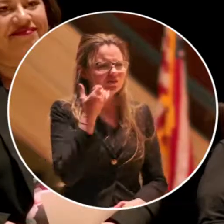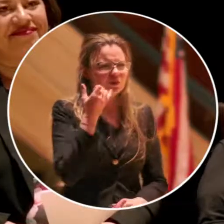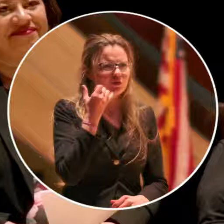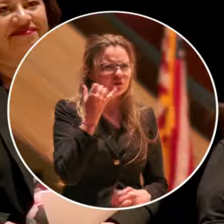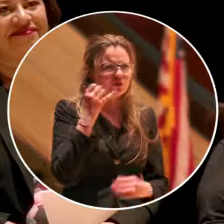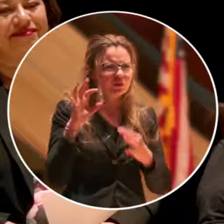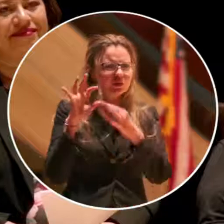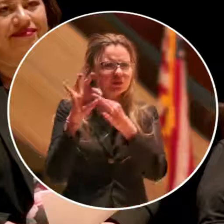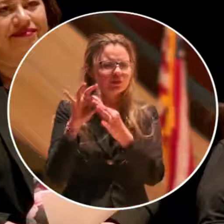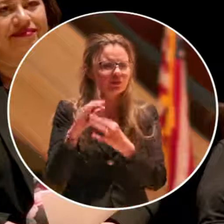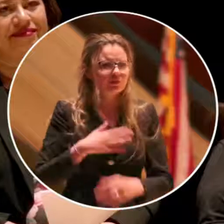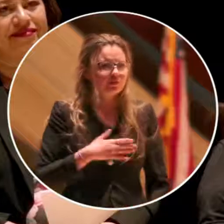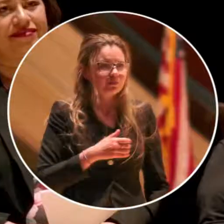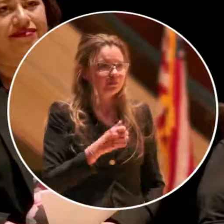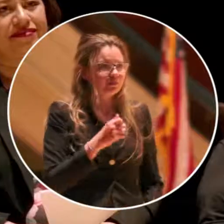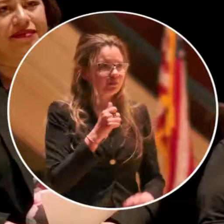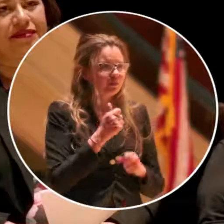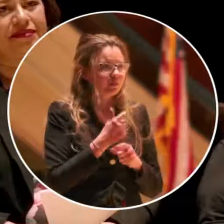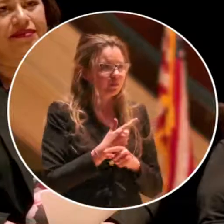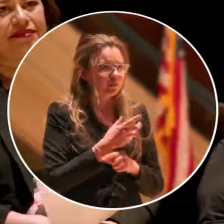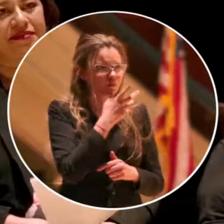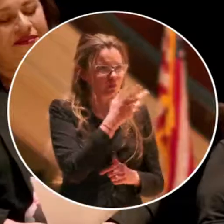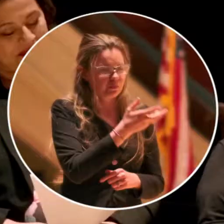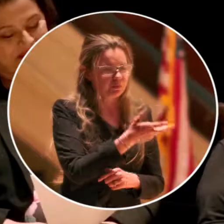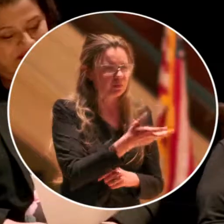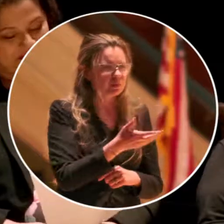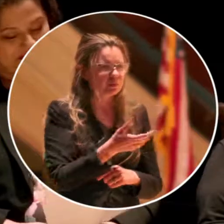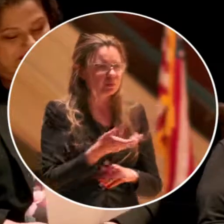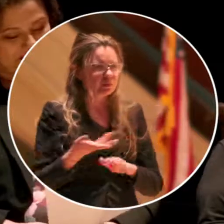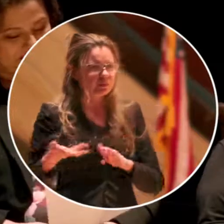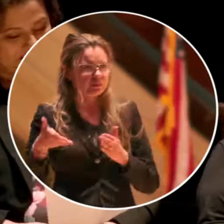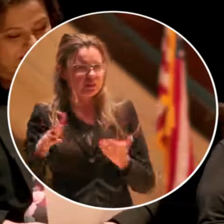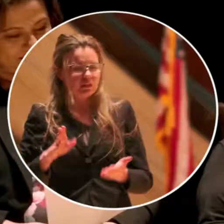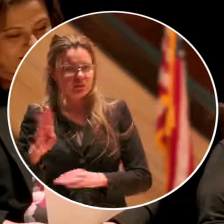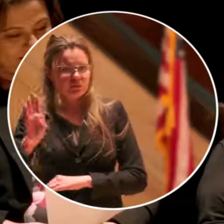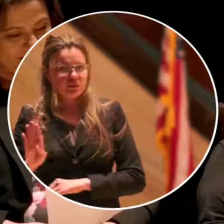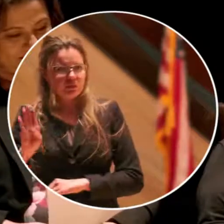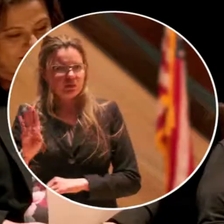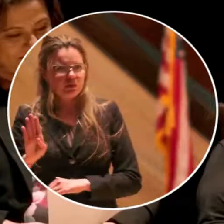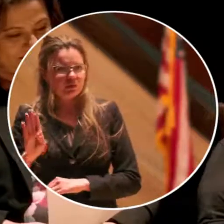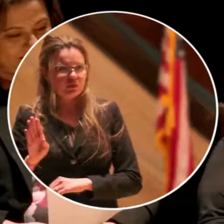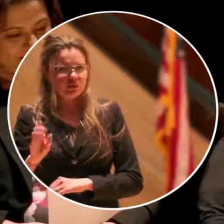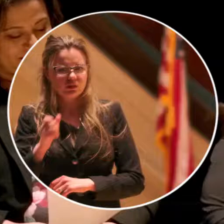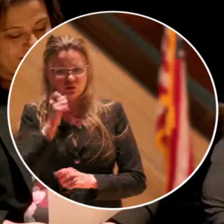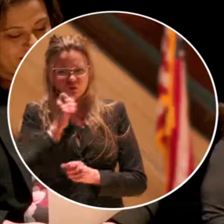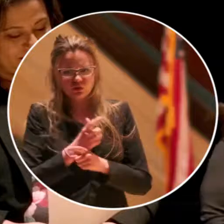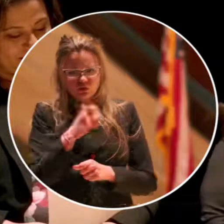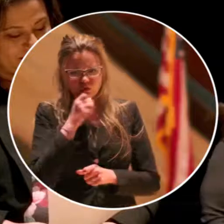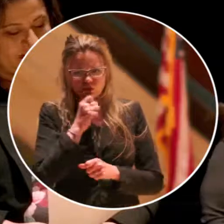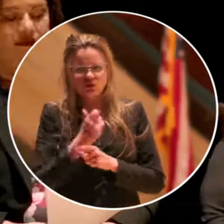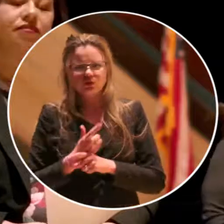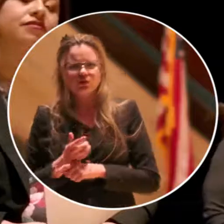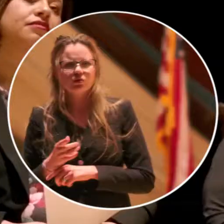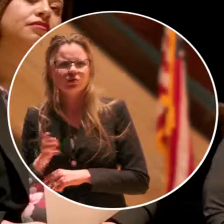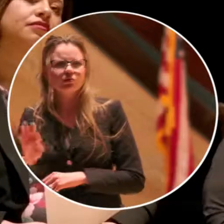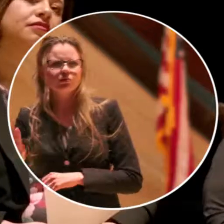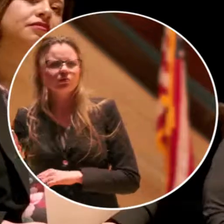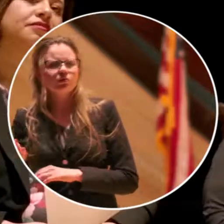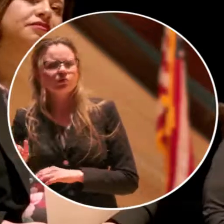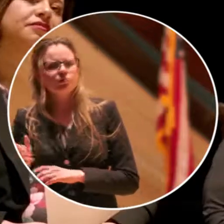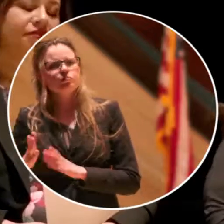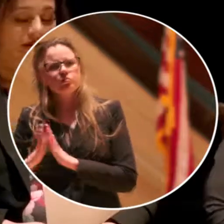was dying back in the Bronx. My parents were at her side, holding her hands and reciting prayers to comfort